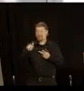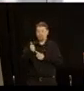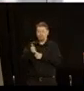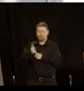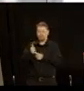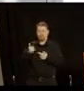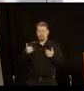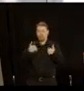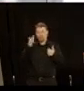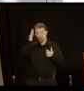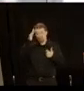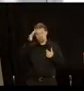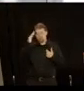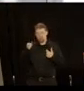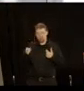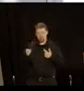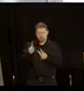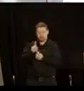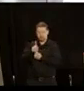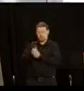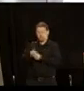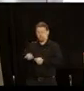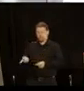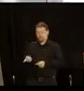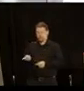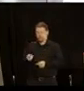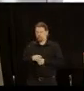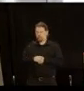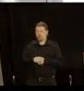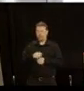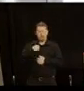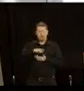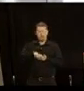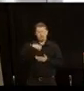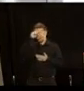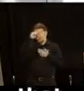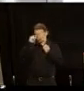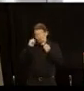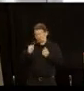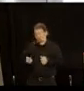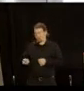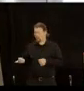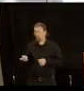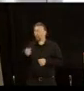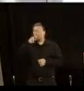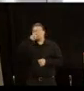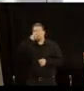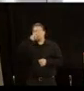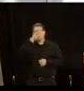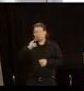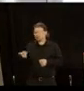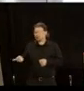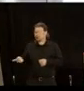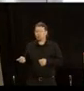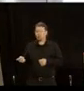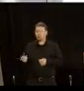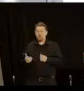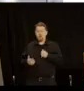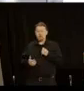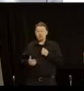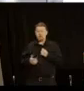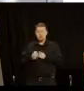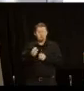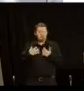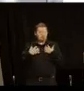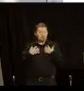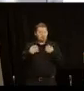learned very quickly was that those two kids were the most